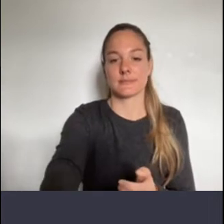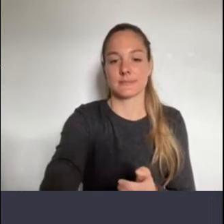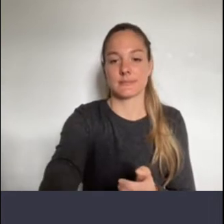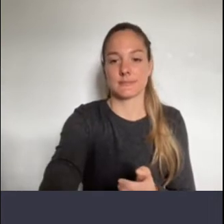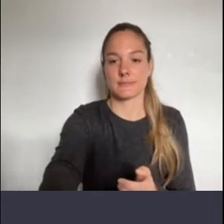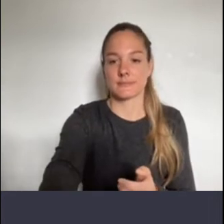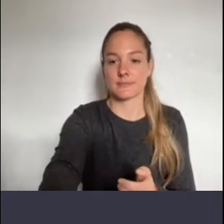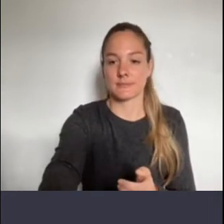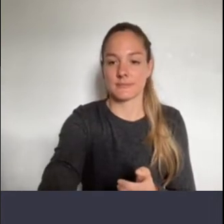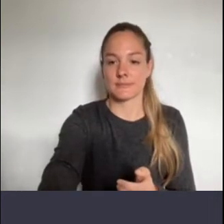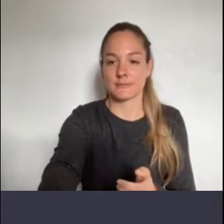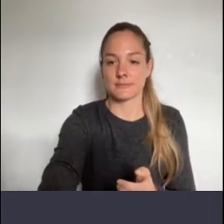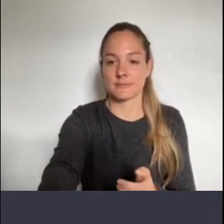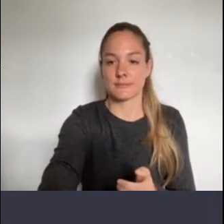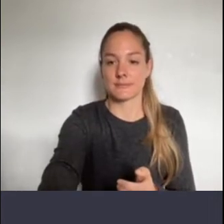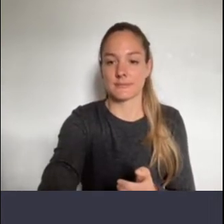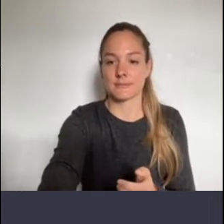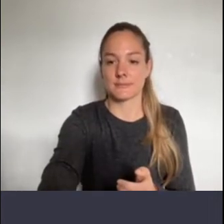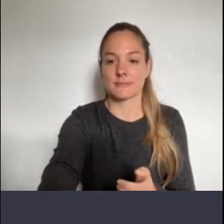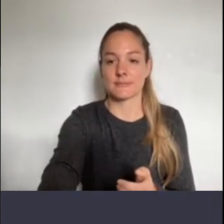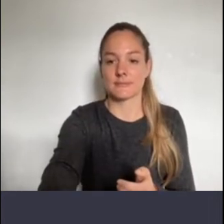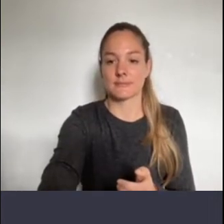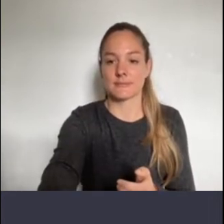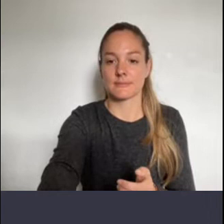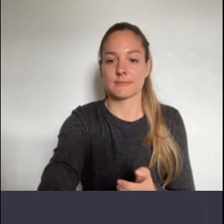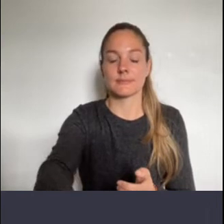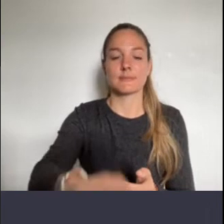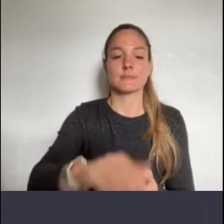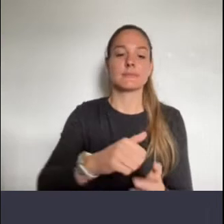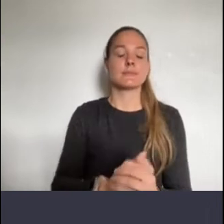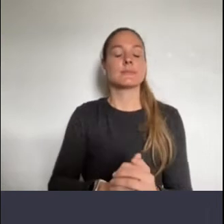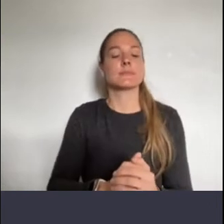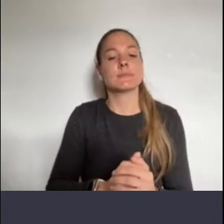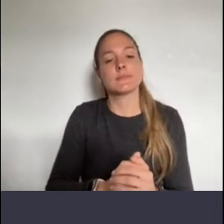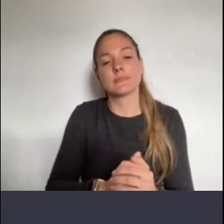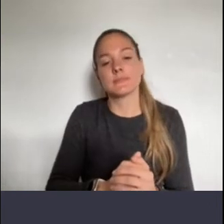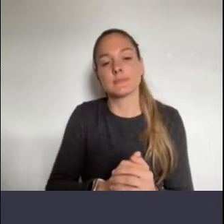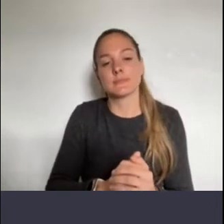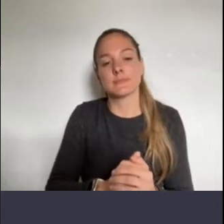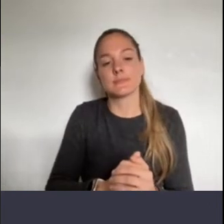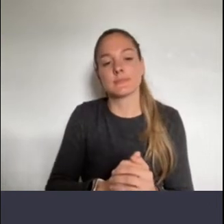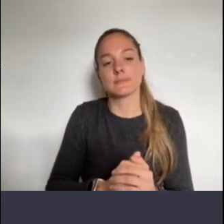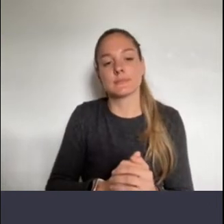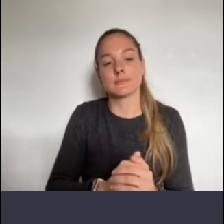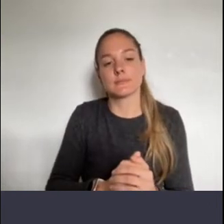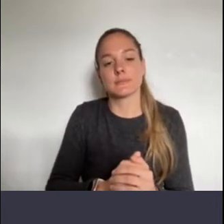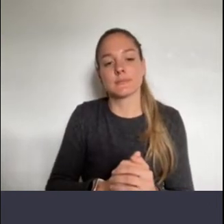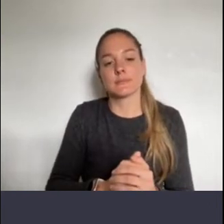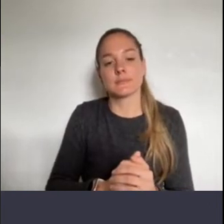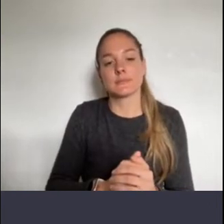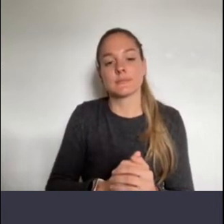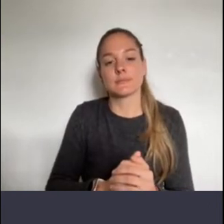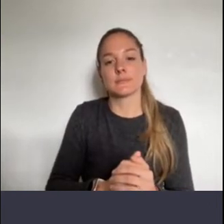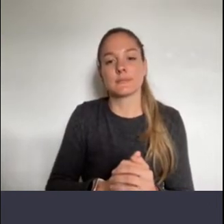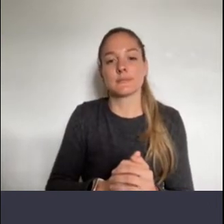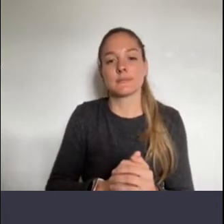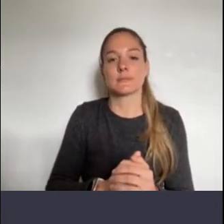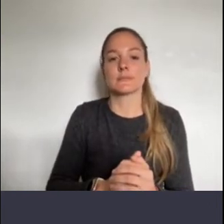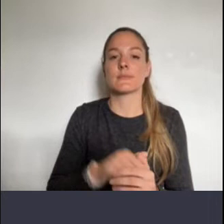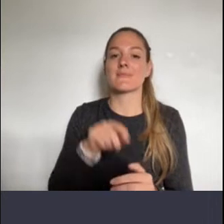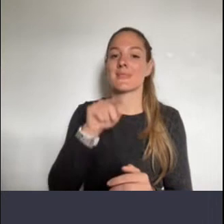Okay, spare me. Sorry. Thank you very much. Okay, so this slide actually looks